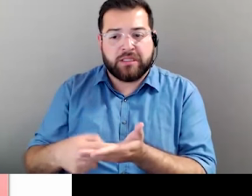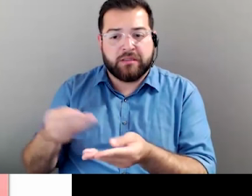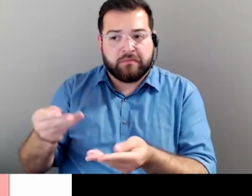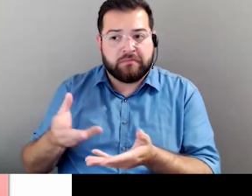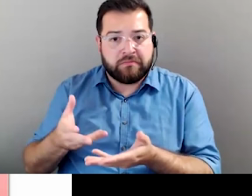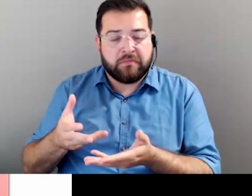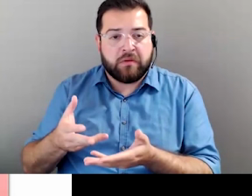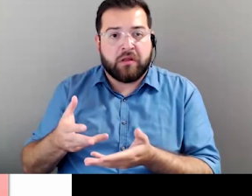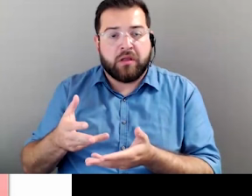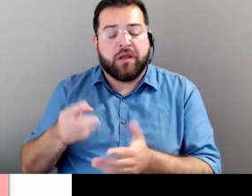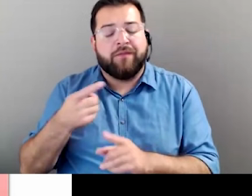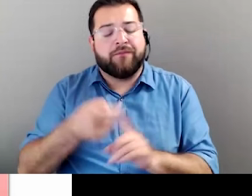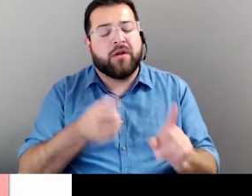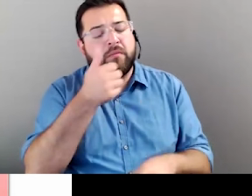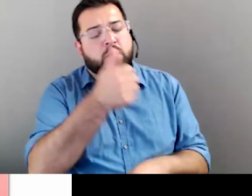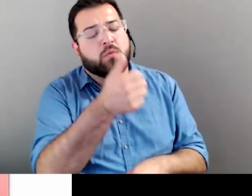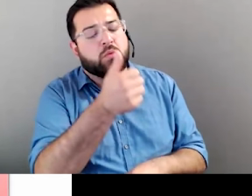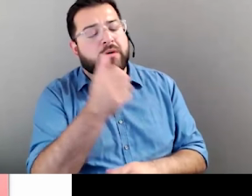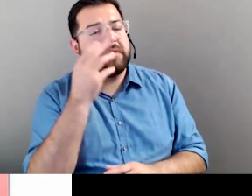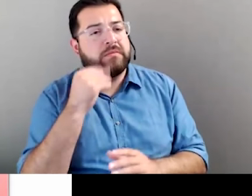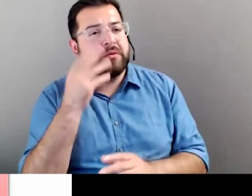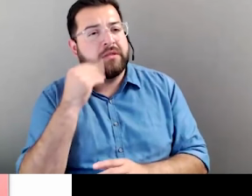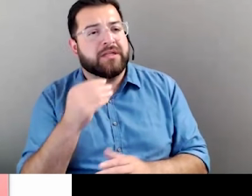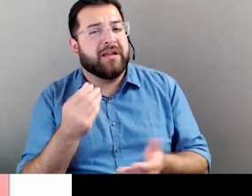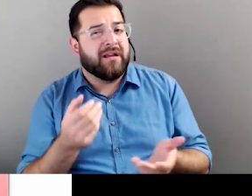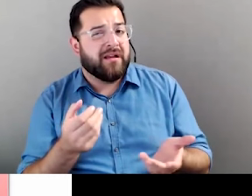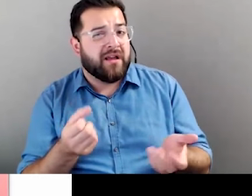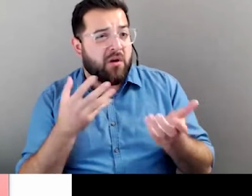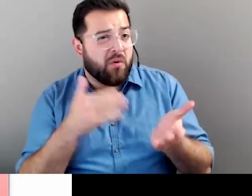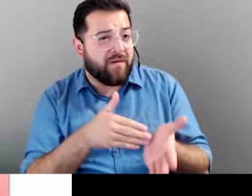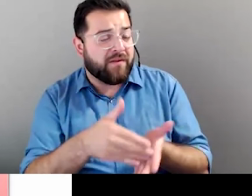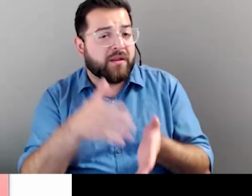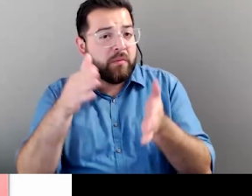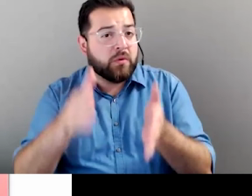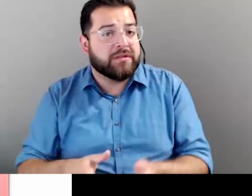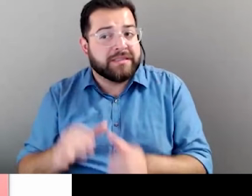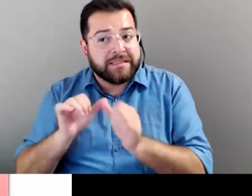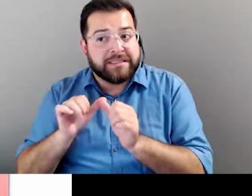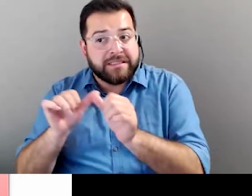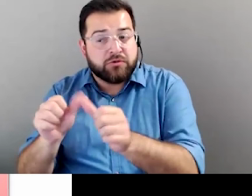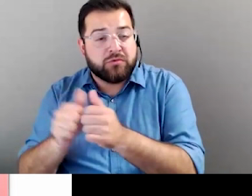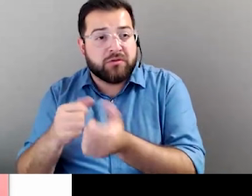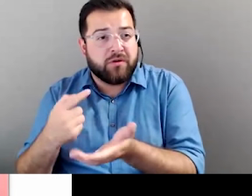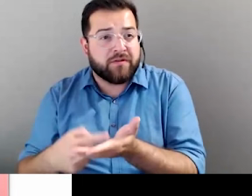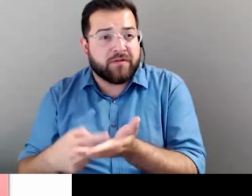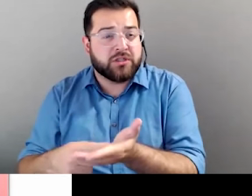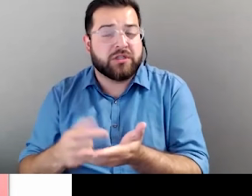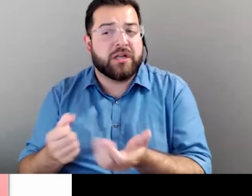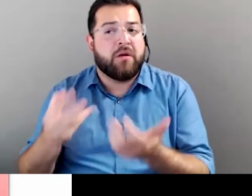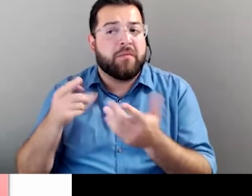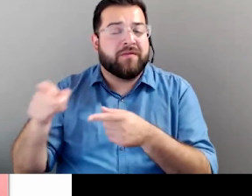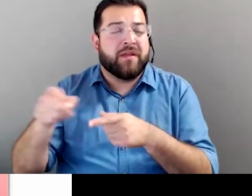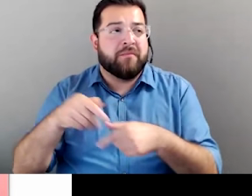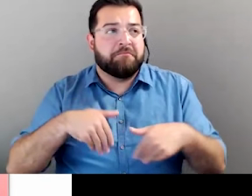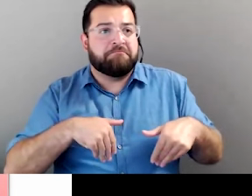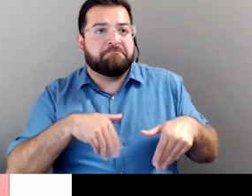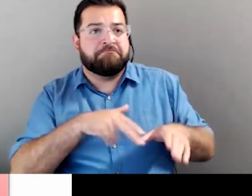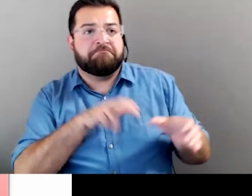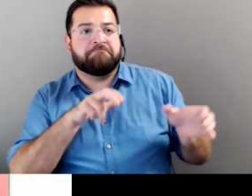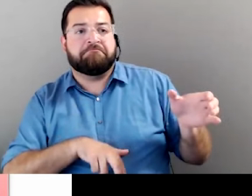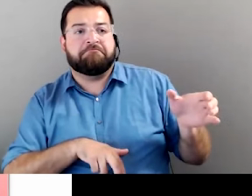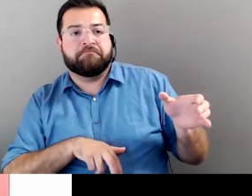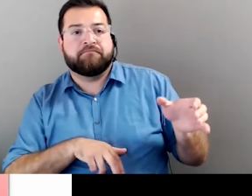Just from your own experience, how many times does the person continue with the conversation and how many times do they back out? So I feel